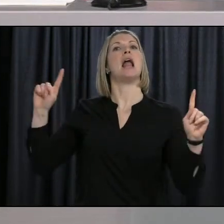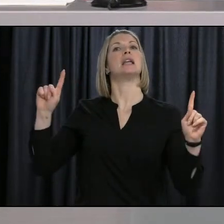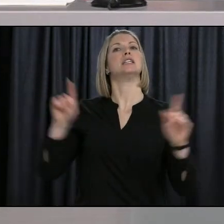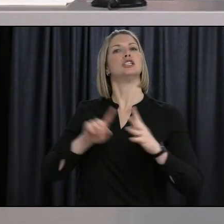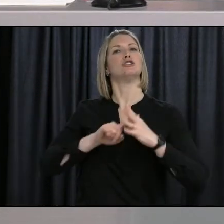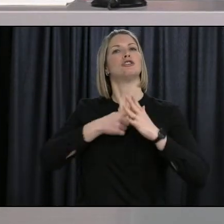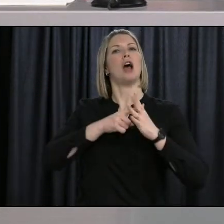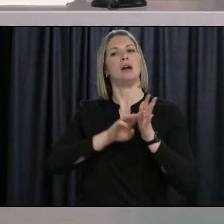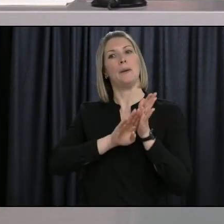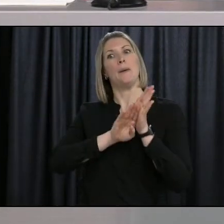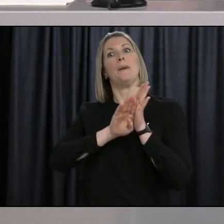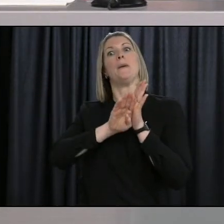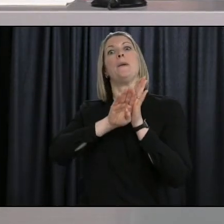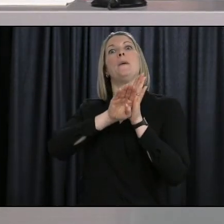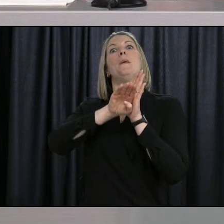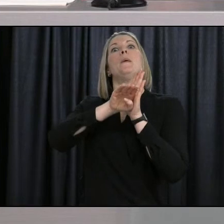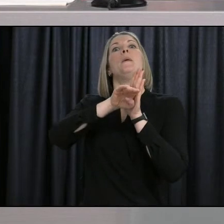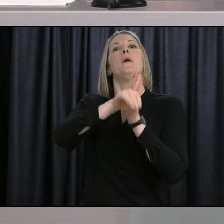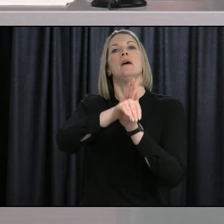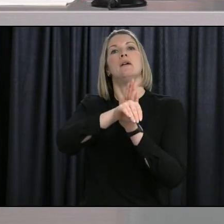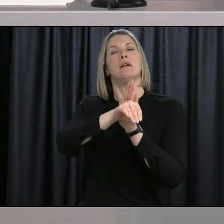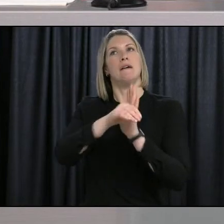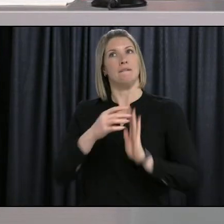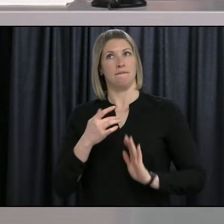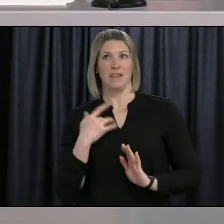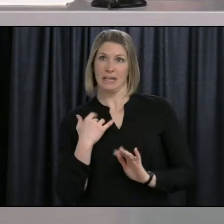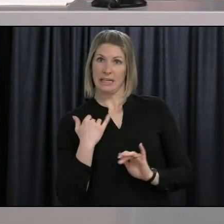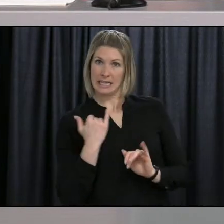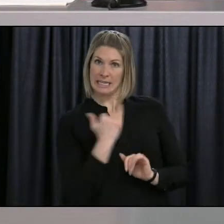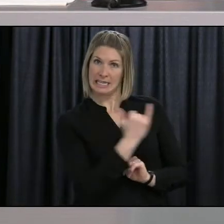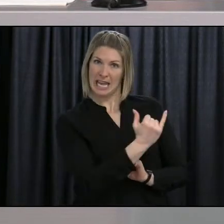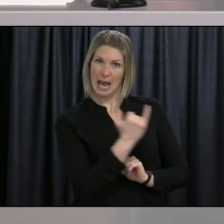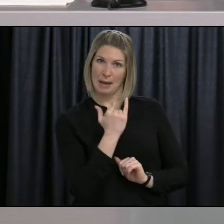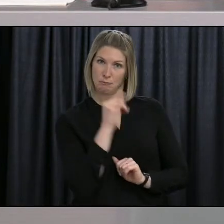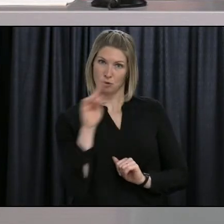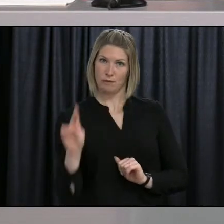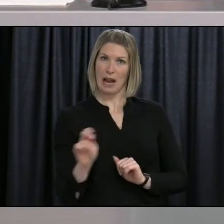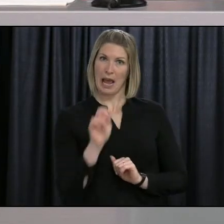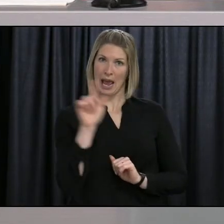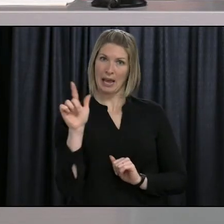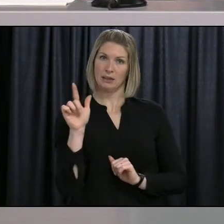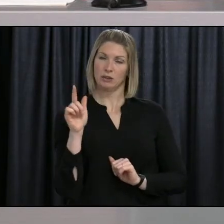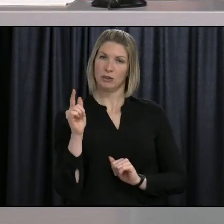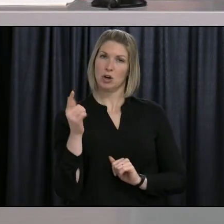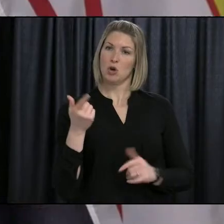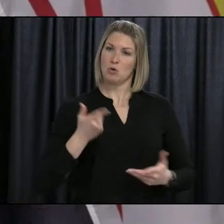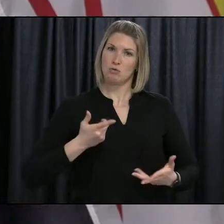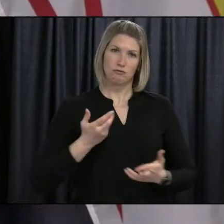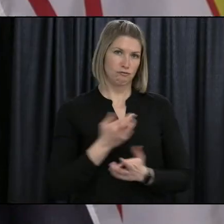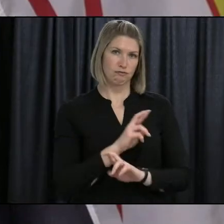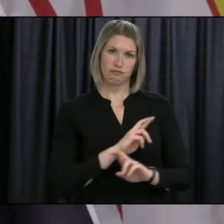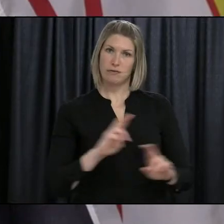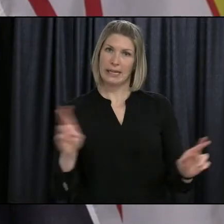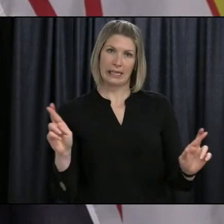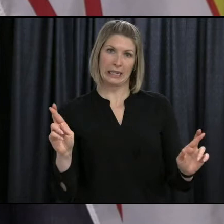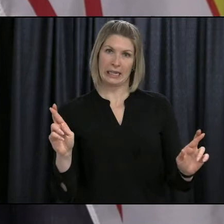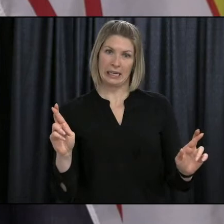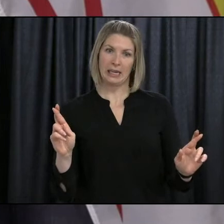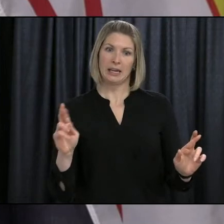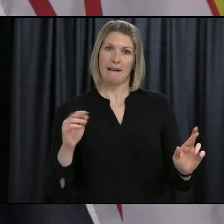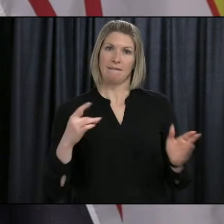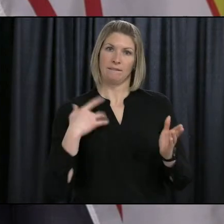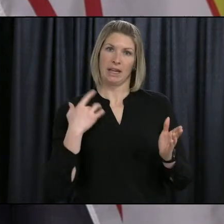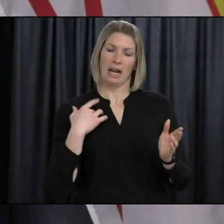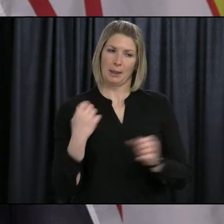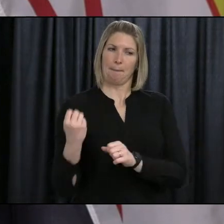Have we reached the point now in Newfoundland that we can say that the balance is tipped in our favor? No, I don't think I would say that